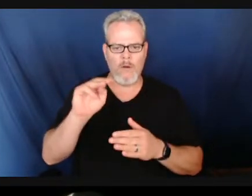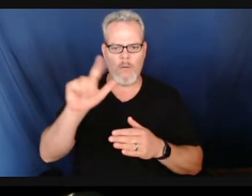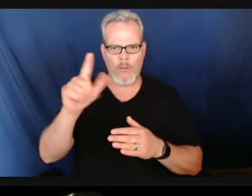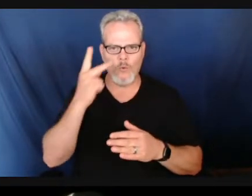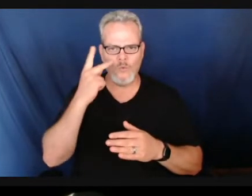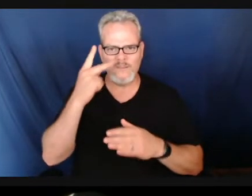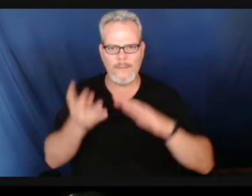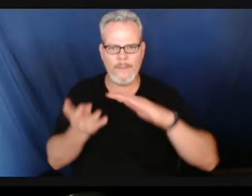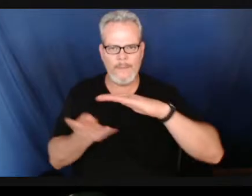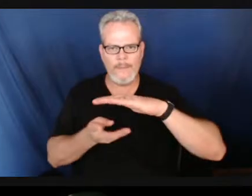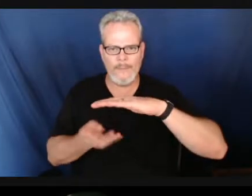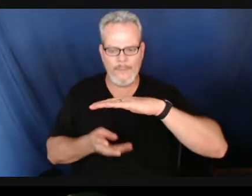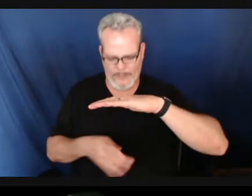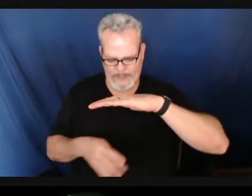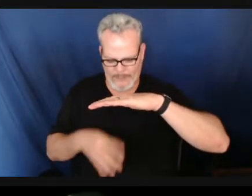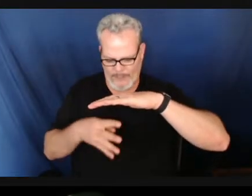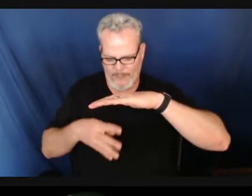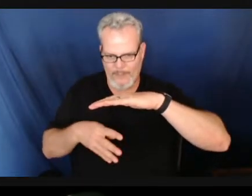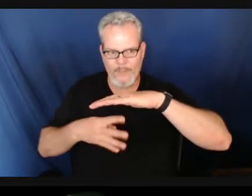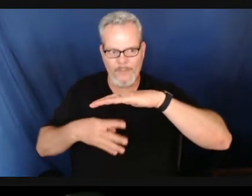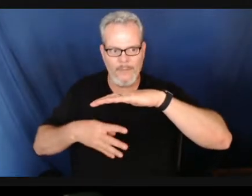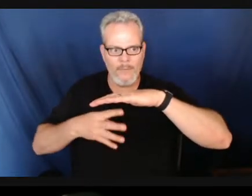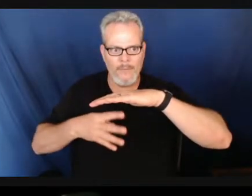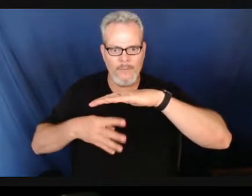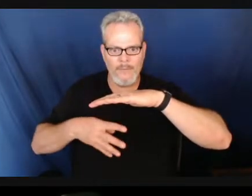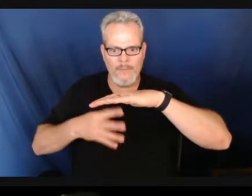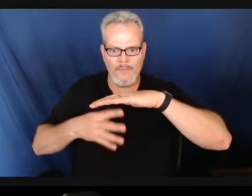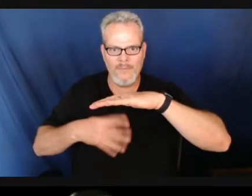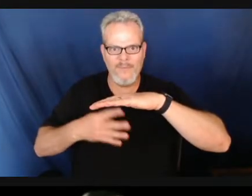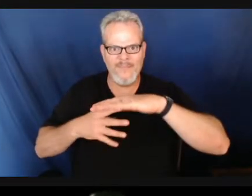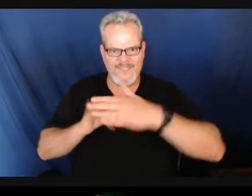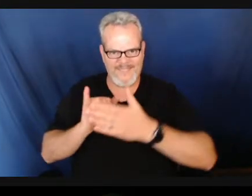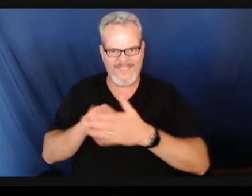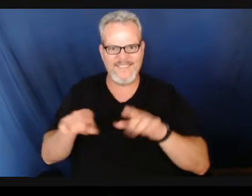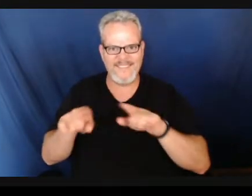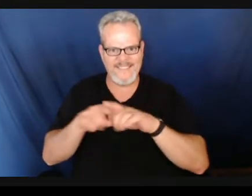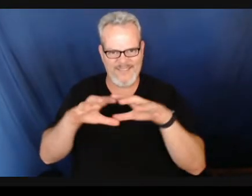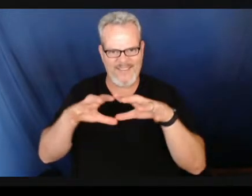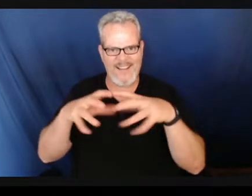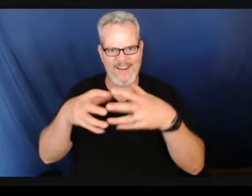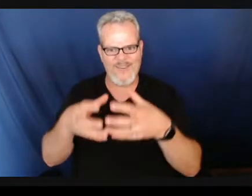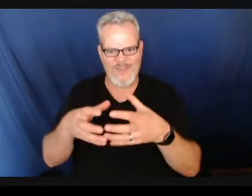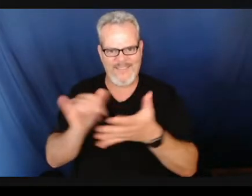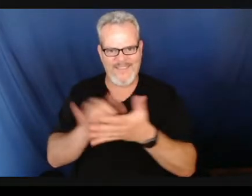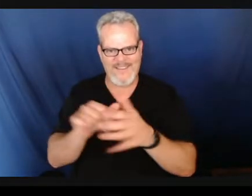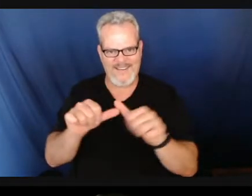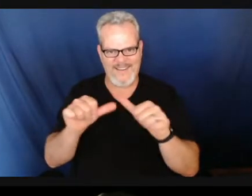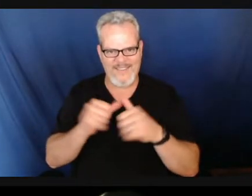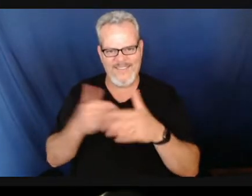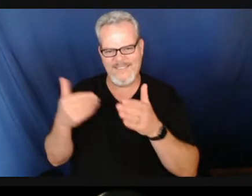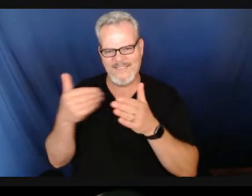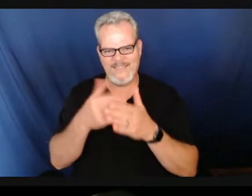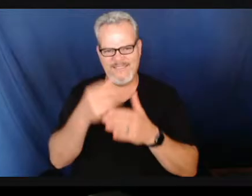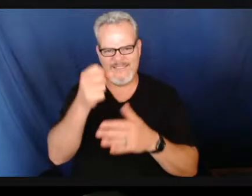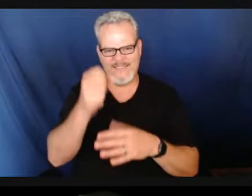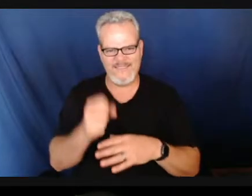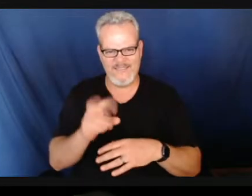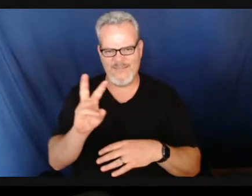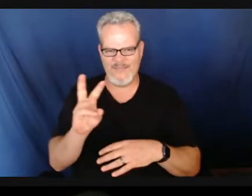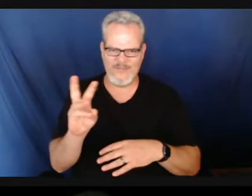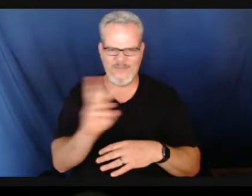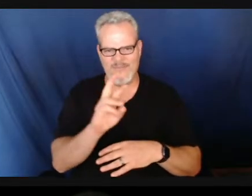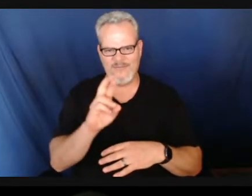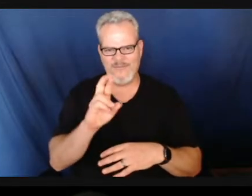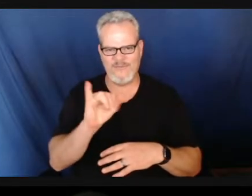below. This one might fall in that same category there too, in that in-between zone near the southwest rift of Kilauea.